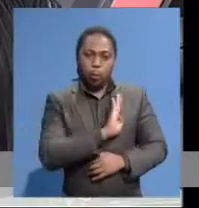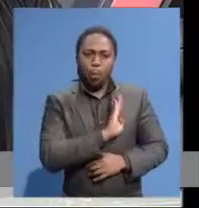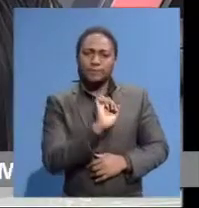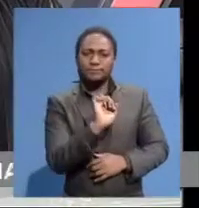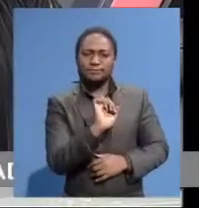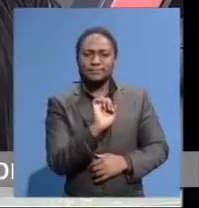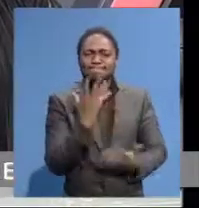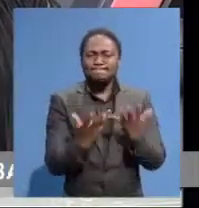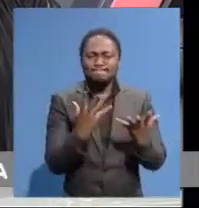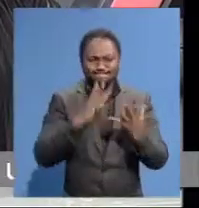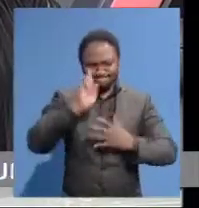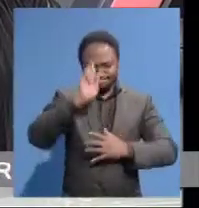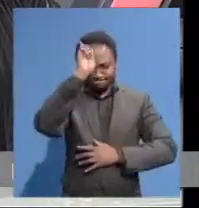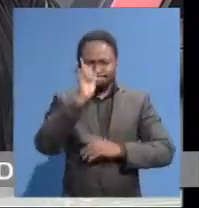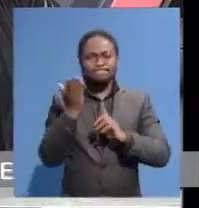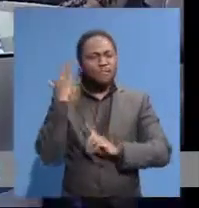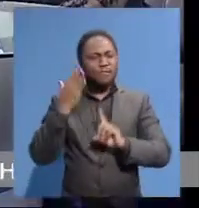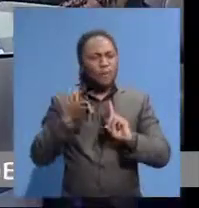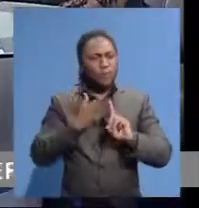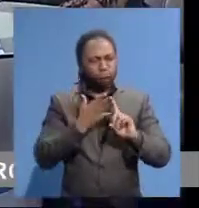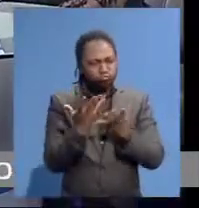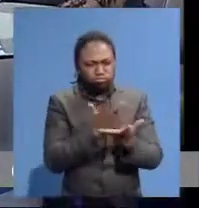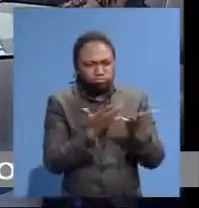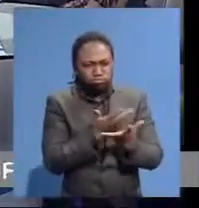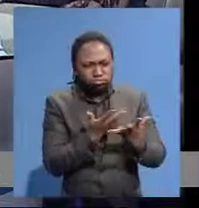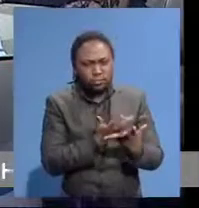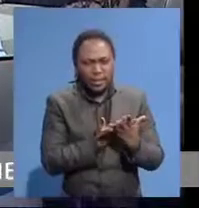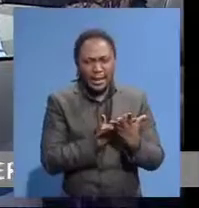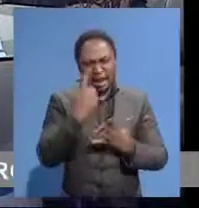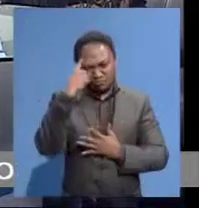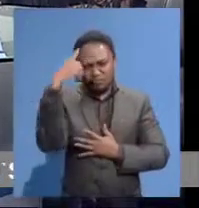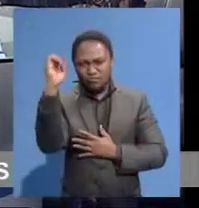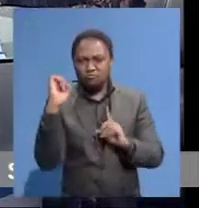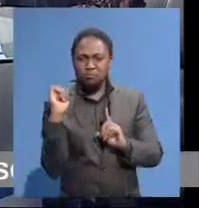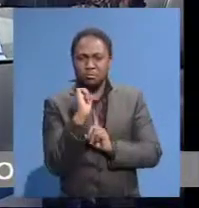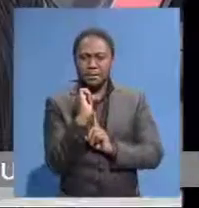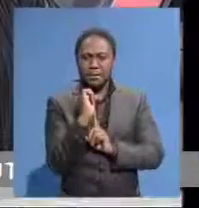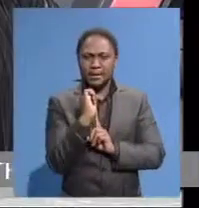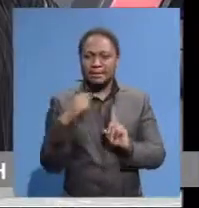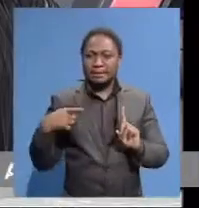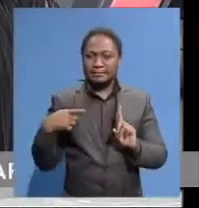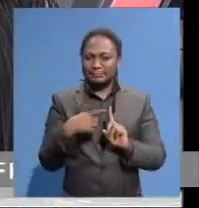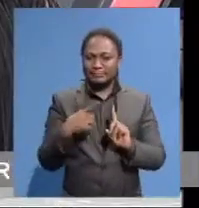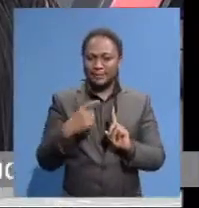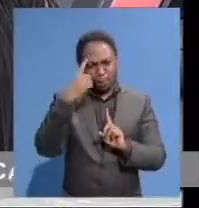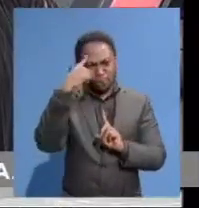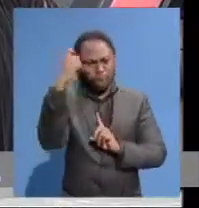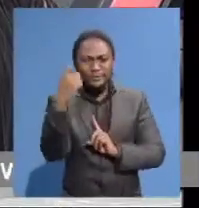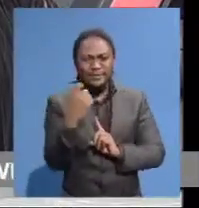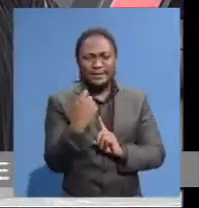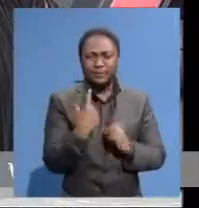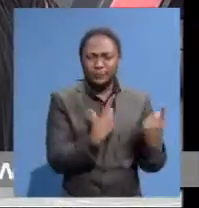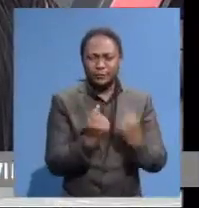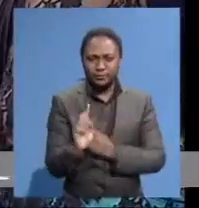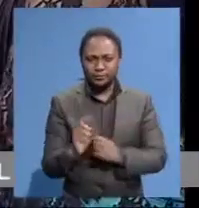have a conversation with Tata about this, or was it somebody else's dream? And what exact word did he use? You heard his the opening